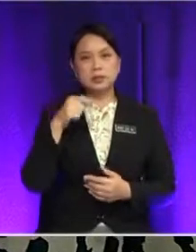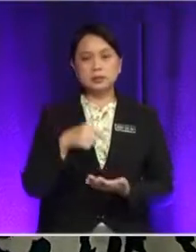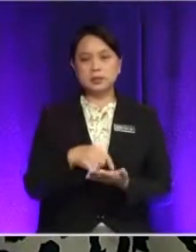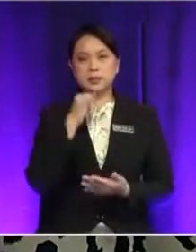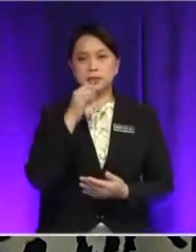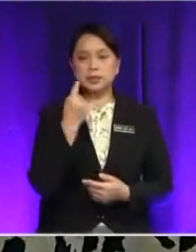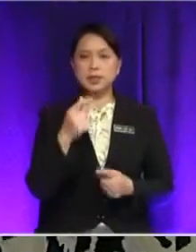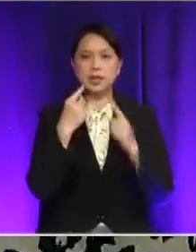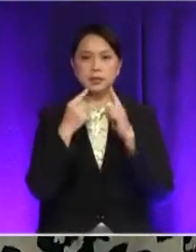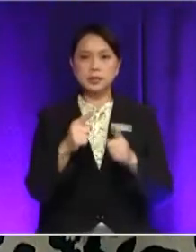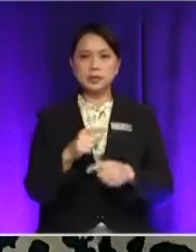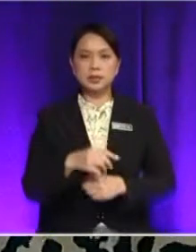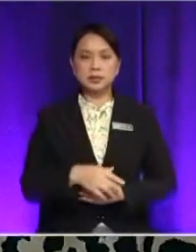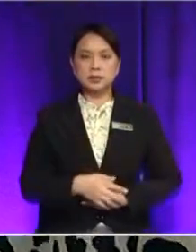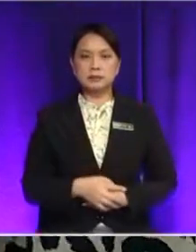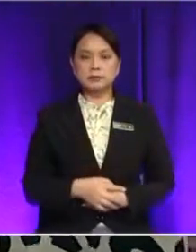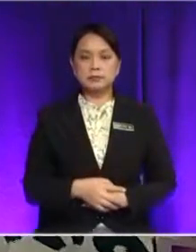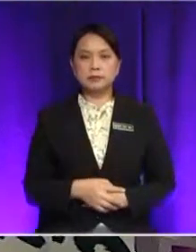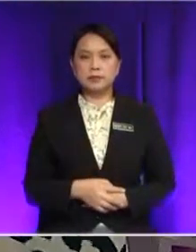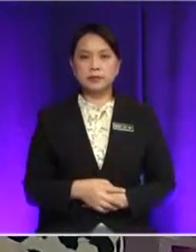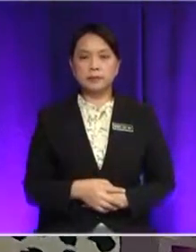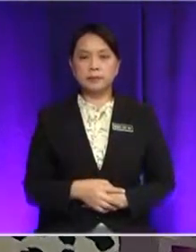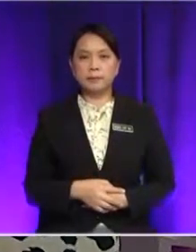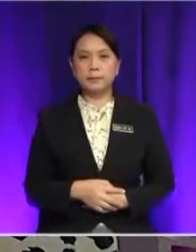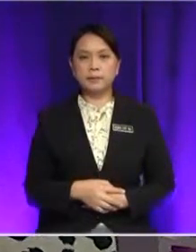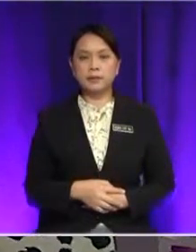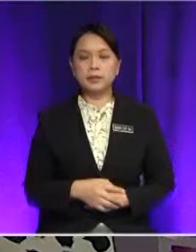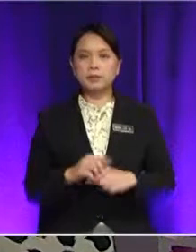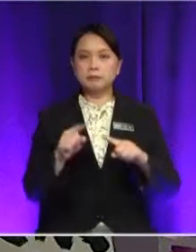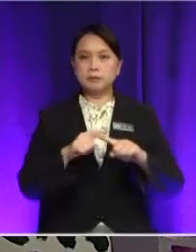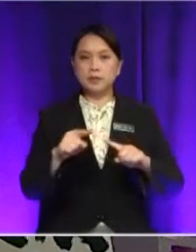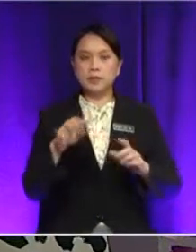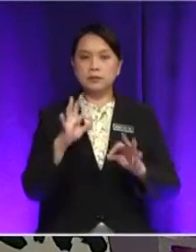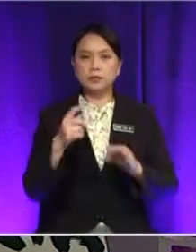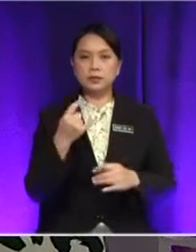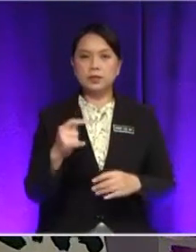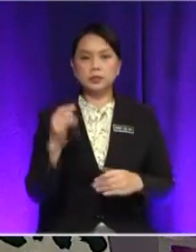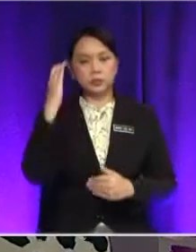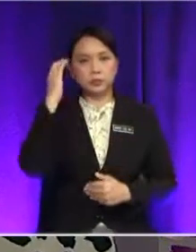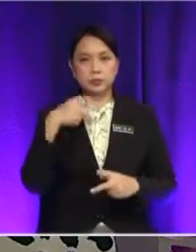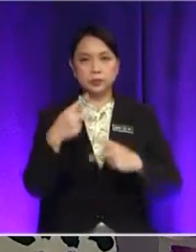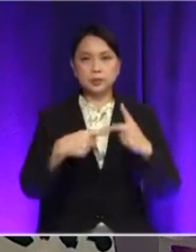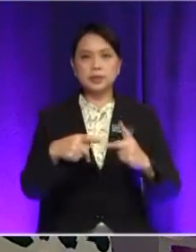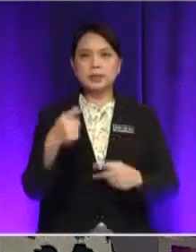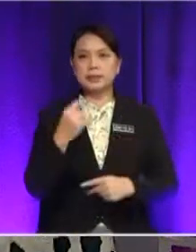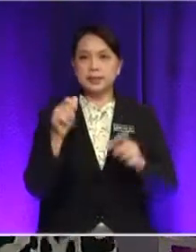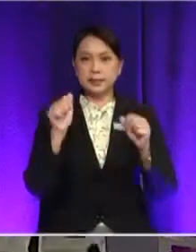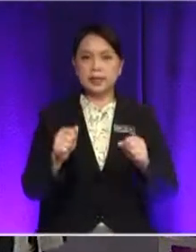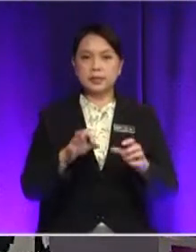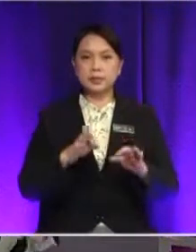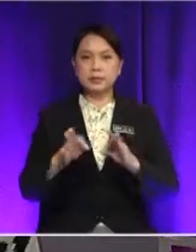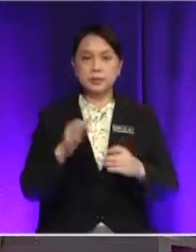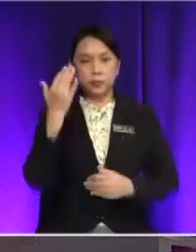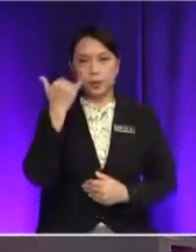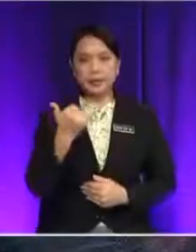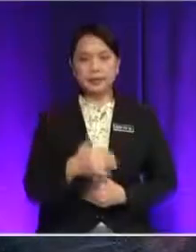reality that we have now mm-hmm. in school. Yeah. But having said that, when they know the process, they'll be able to explain why they got that as the answer. So now